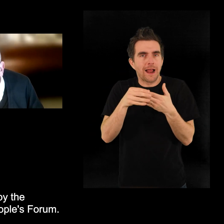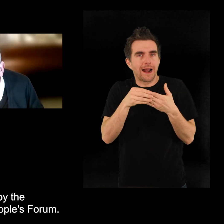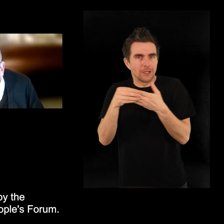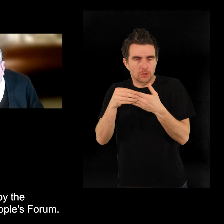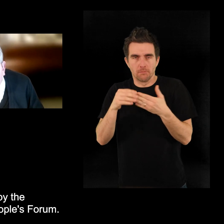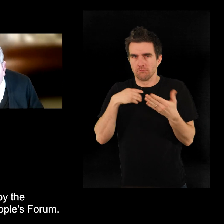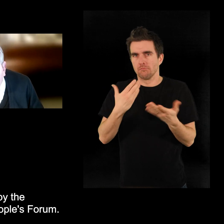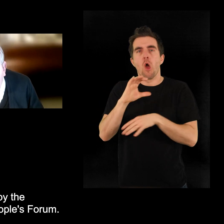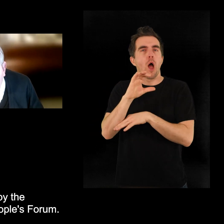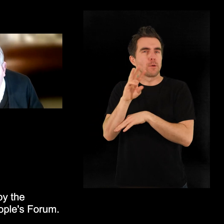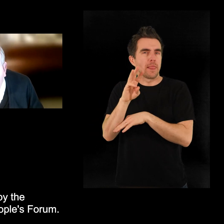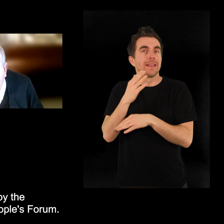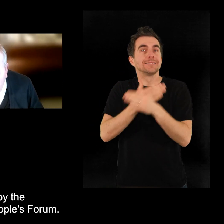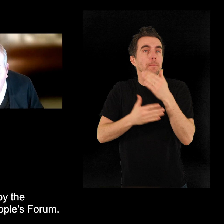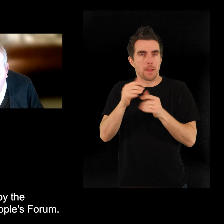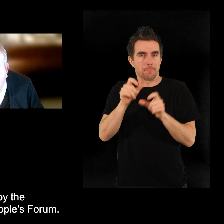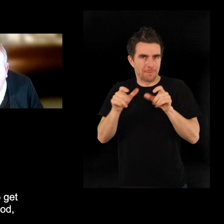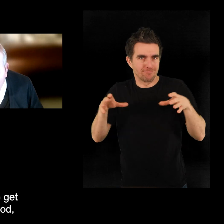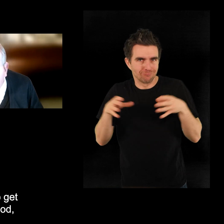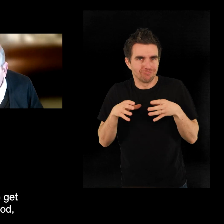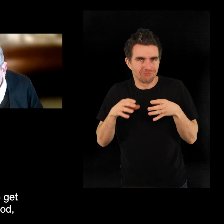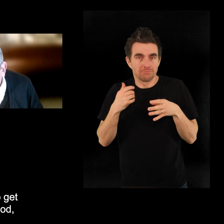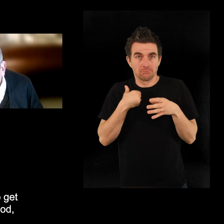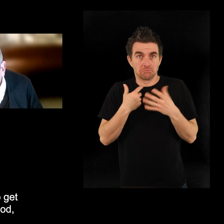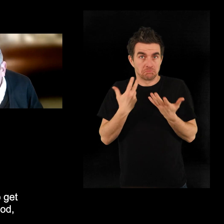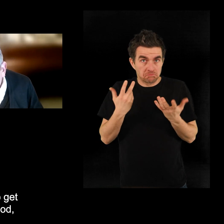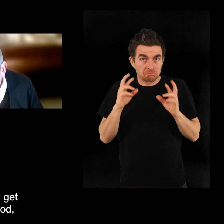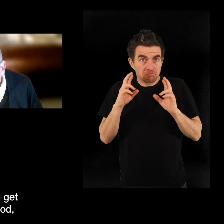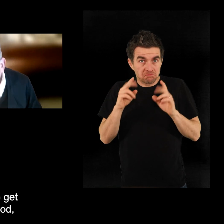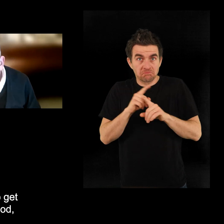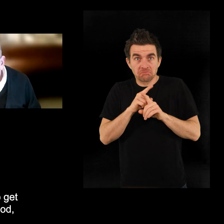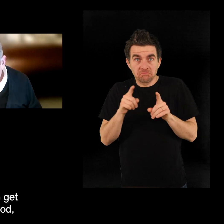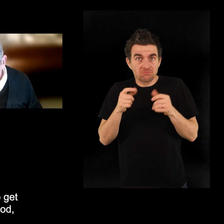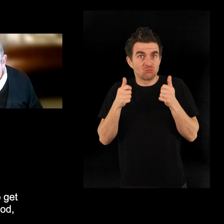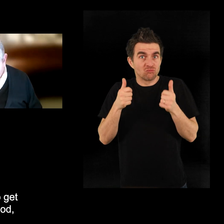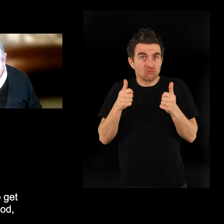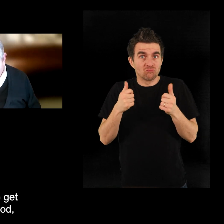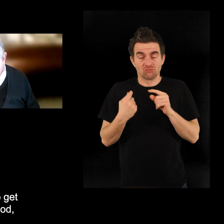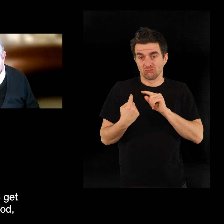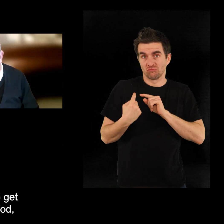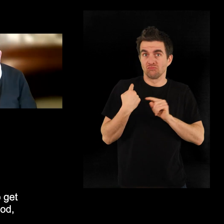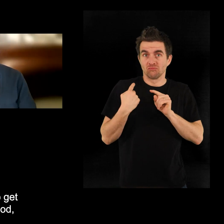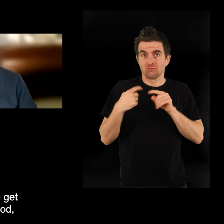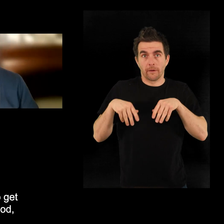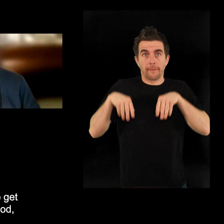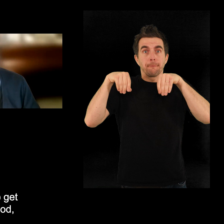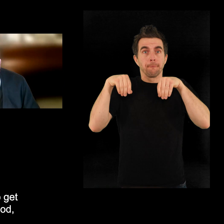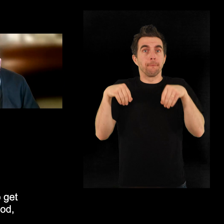Leadership run by the Commonwealth Disabled People's Forum. I hope you've managed to get a break over the holiday